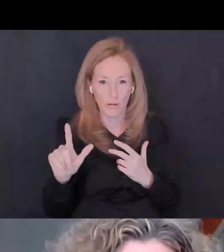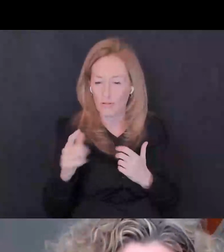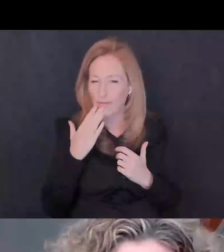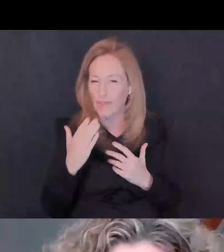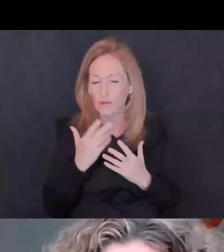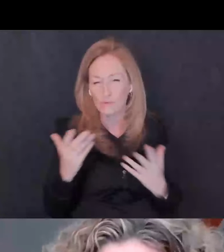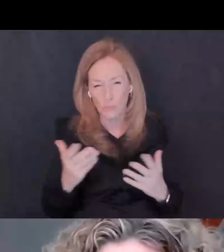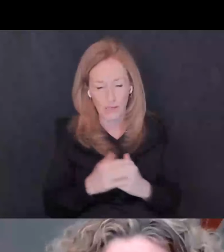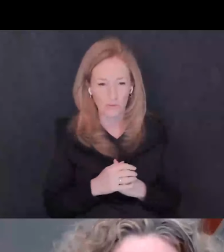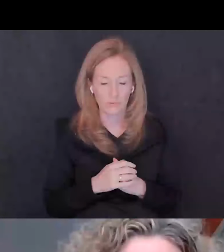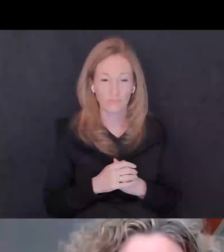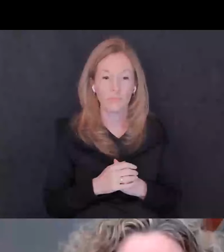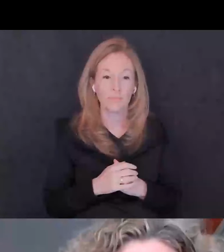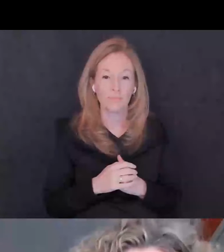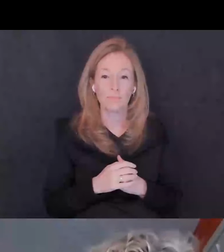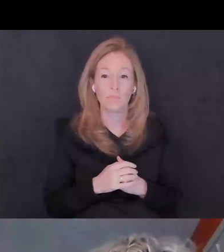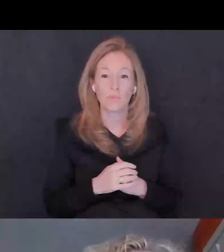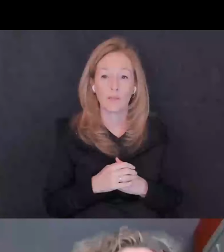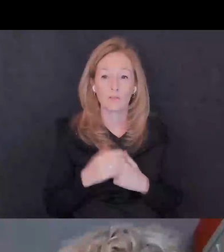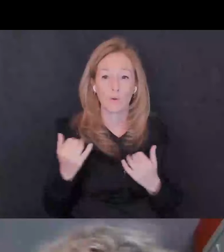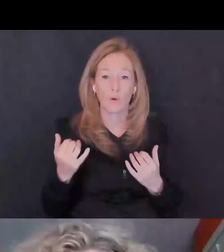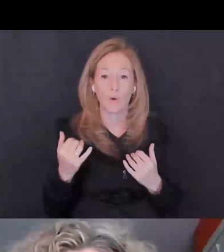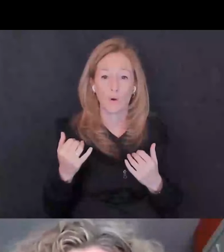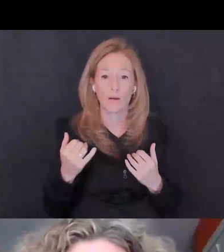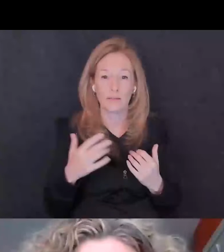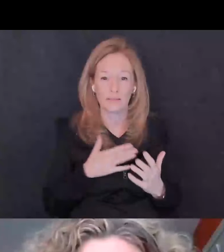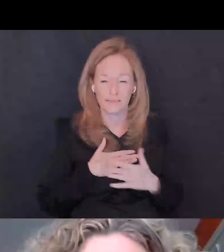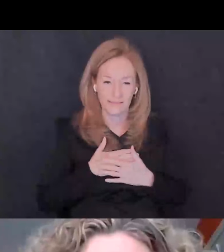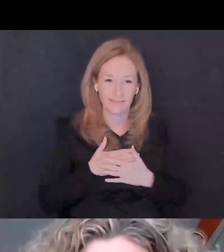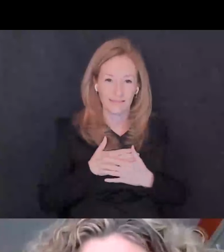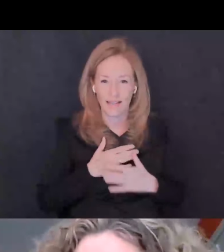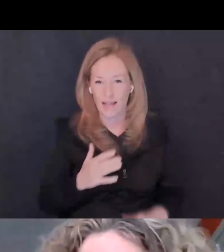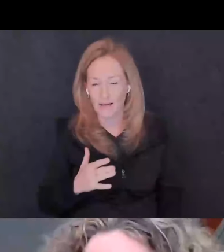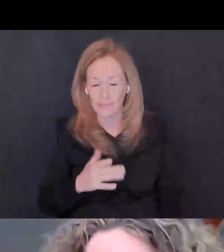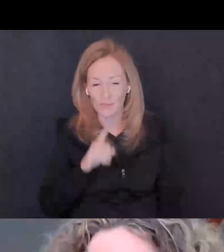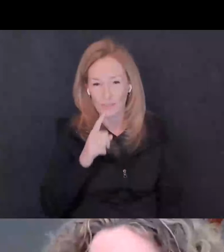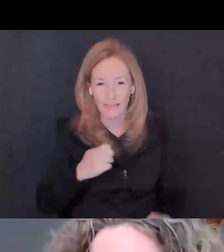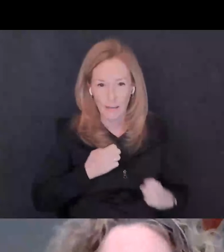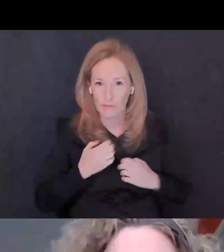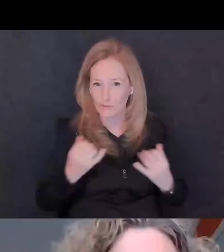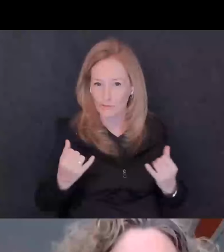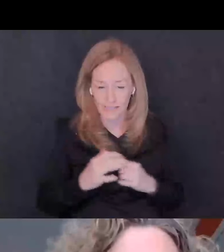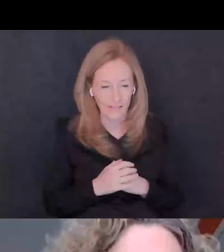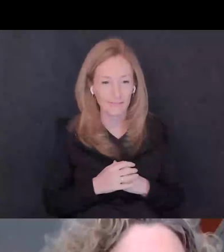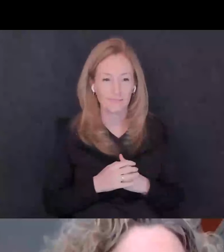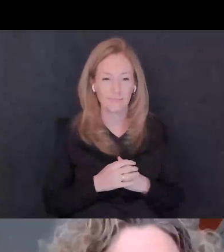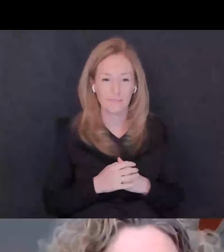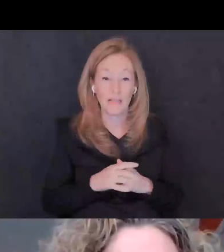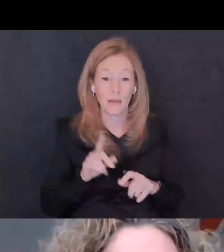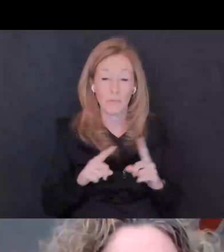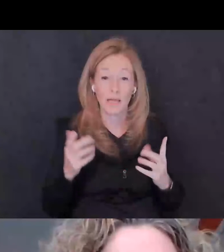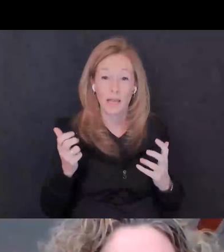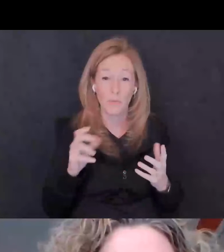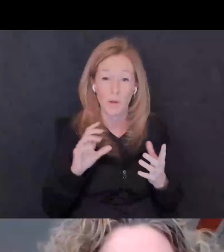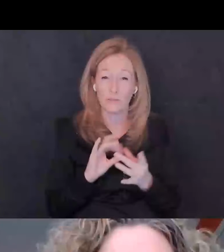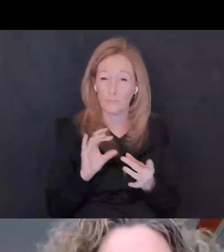That said, my emotion is like, just very emotional. But I do want to talk